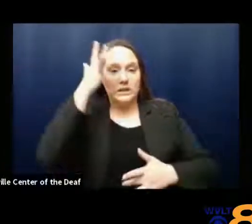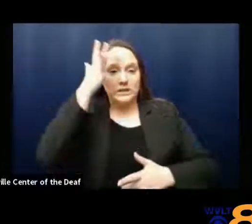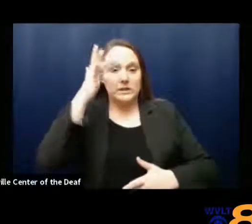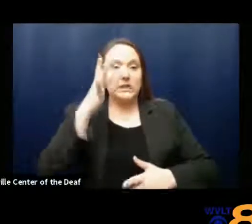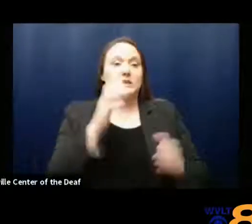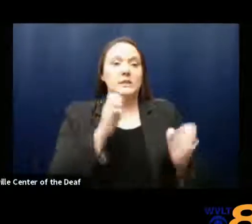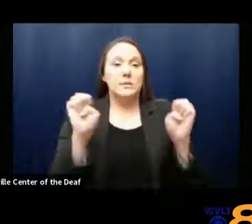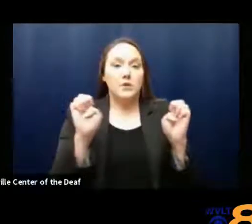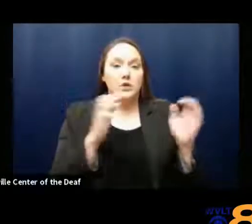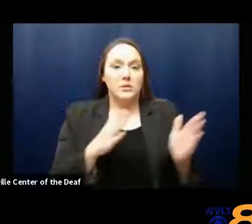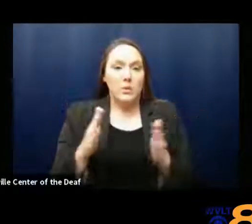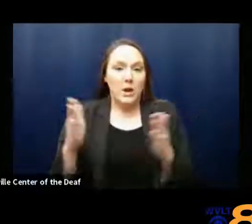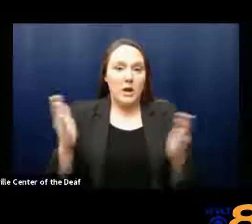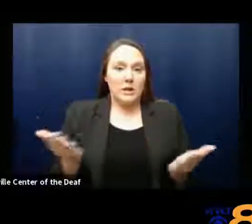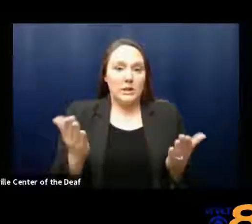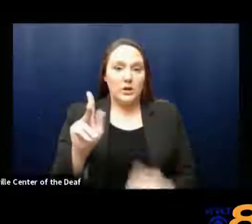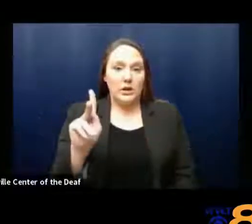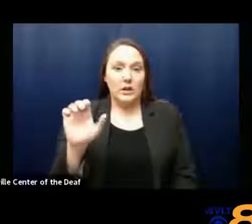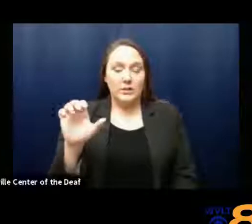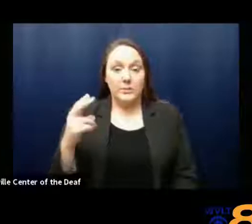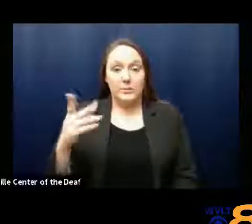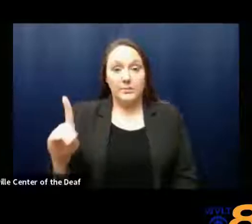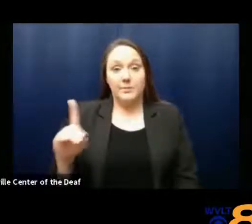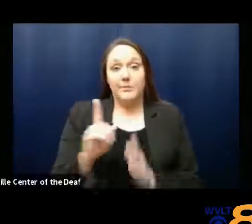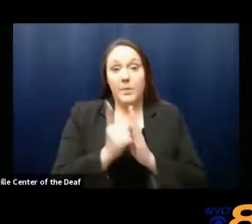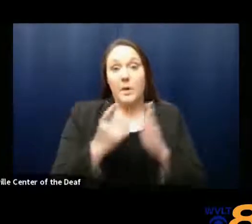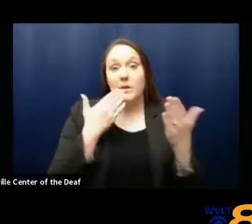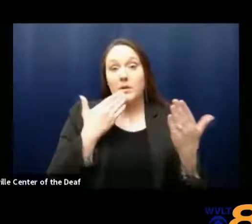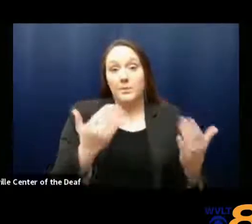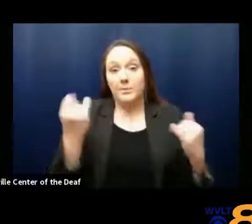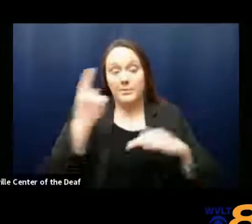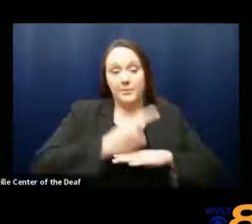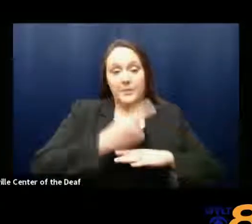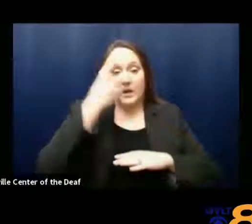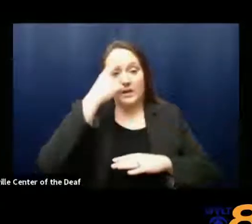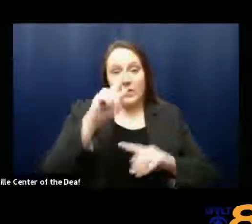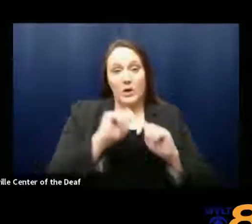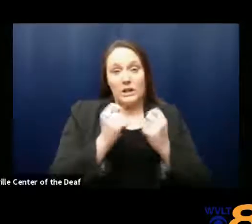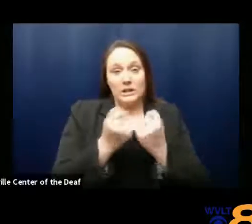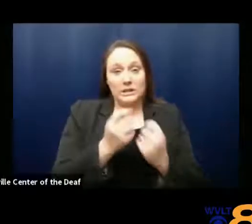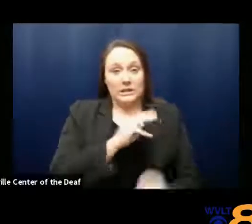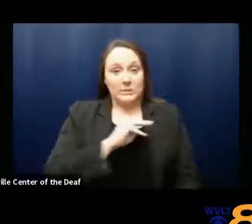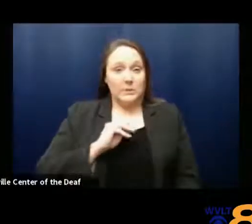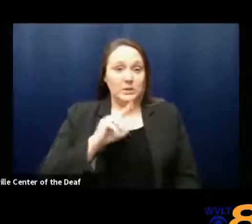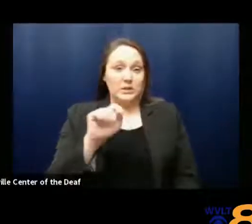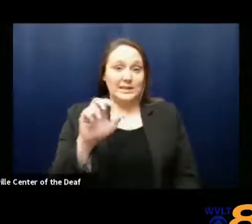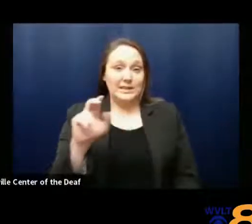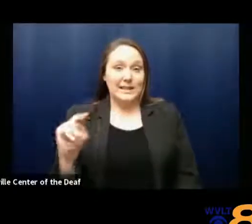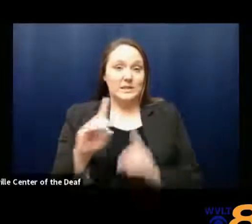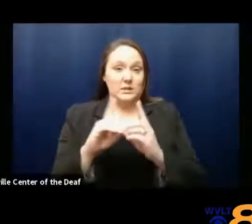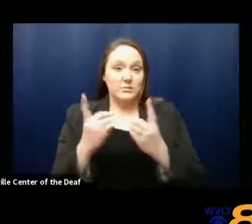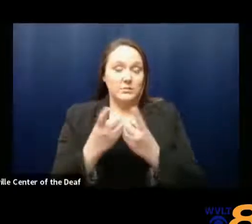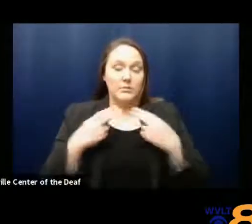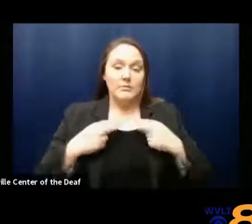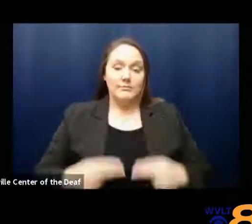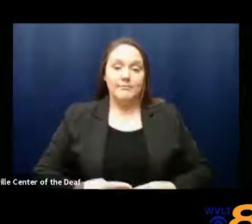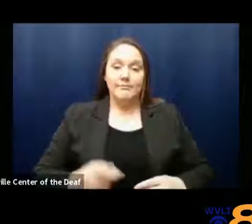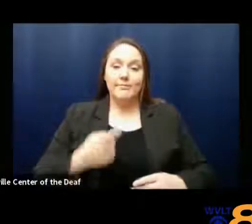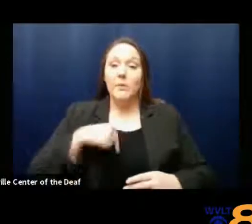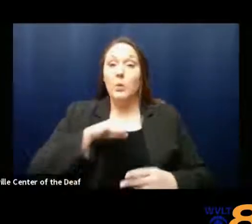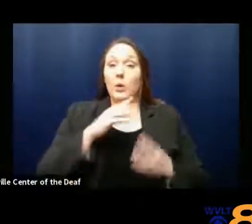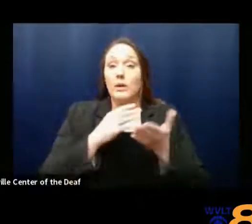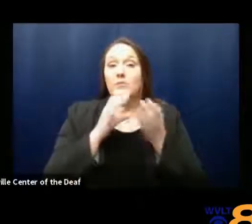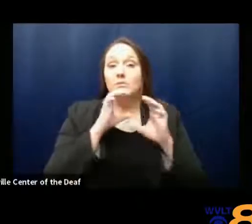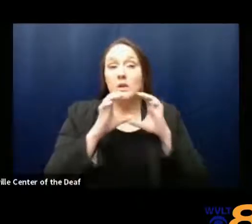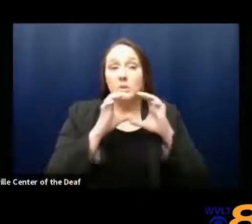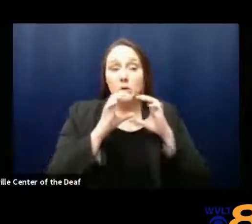Department. Our moment of gratitude today is dedicated to the team members at the Tennessee Department of Health. We communicate with these